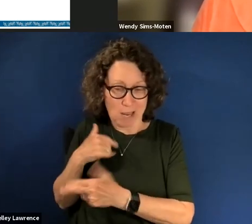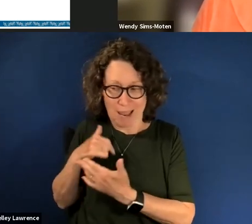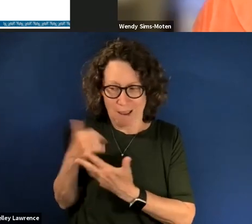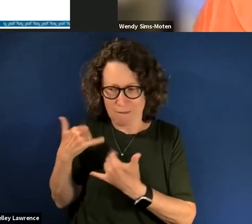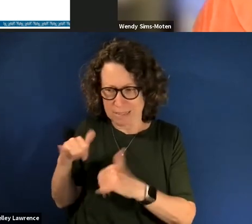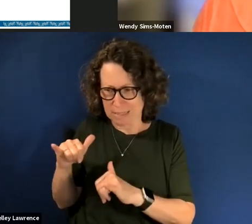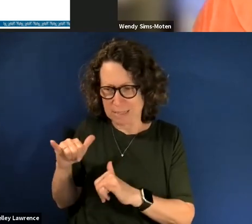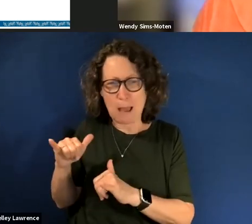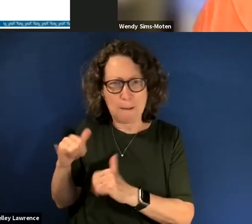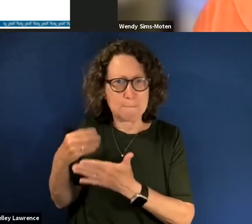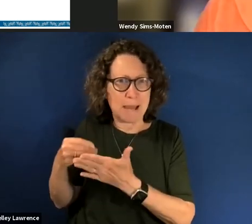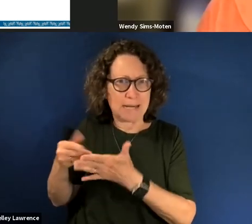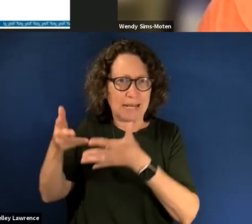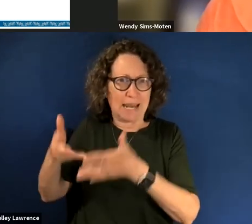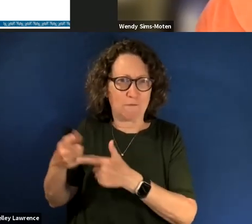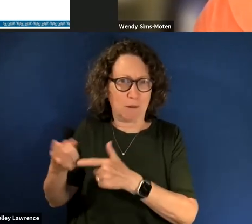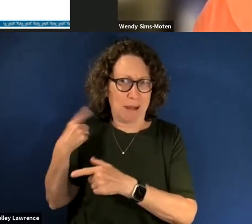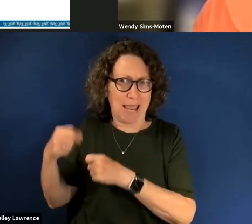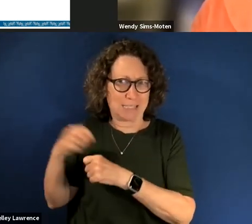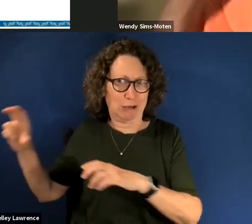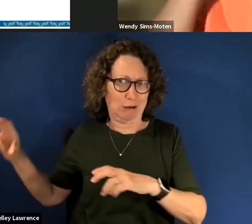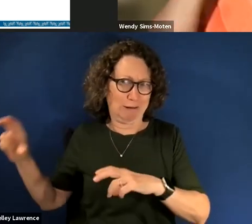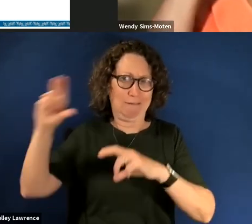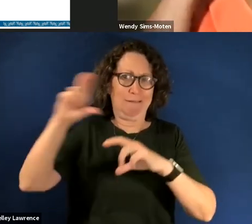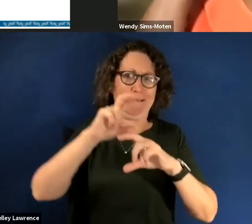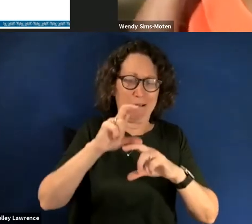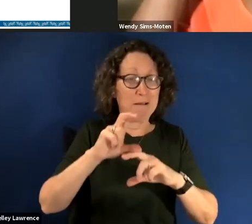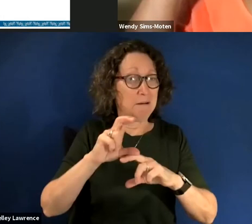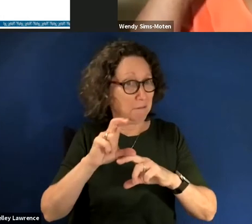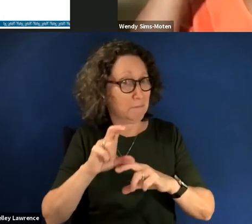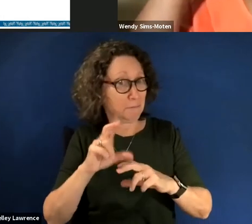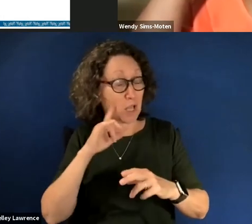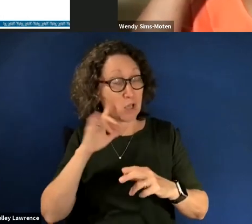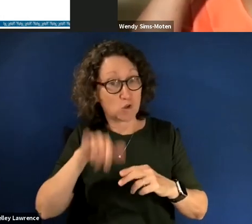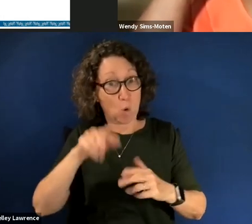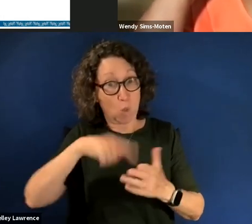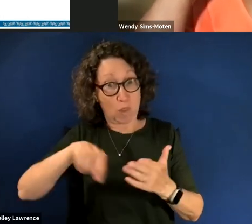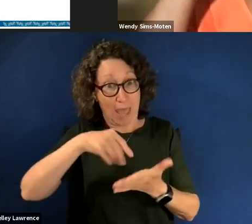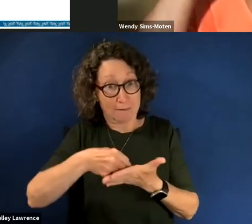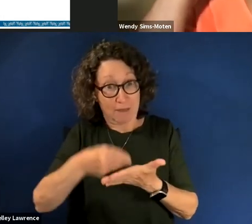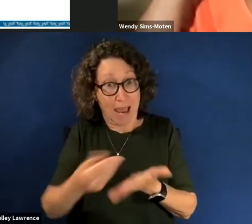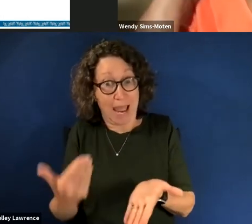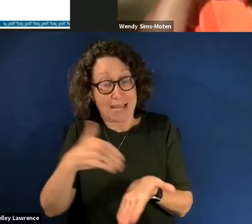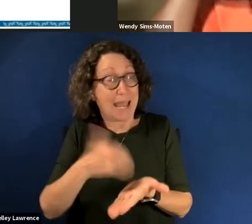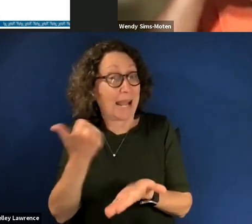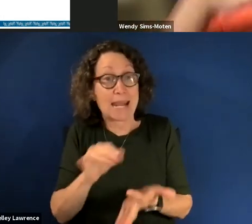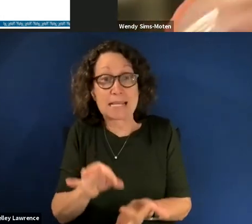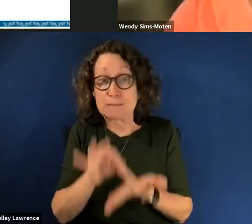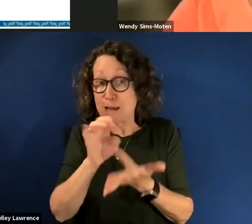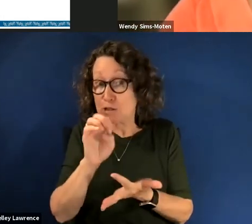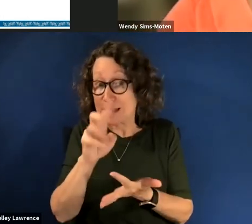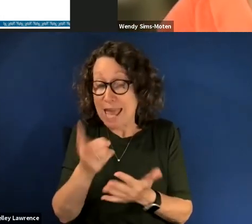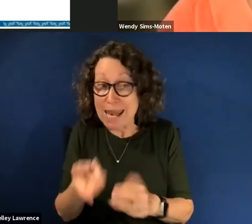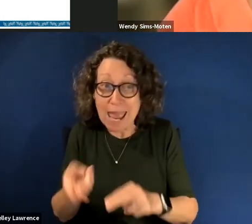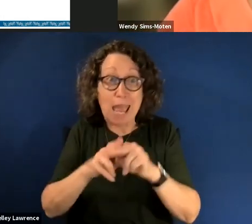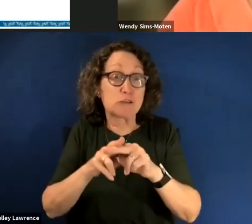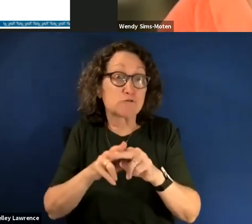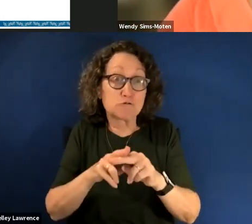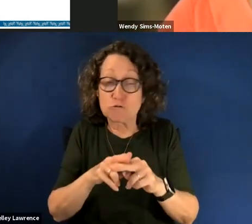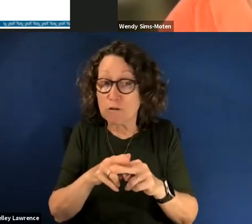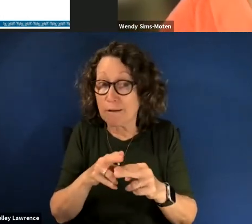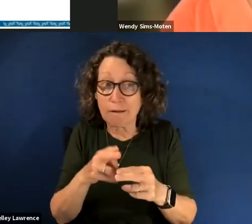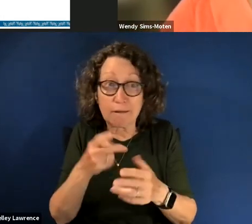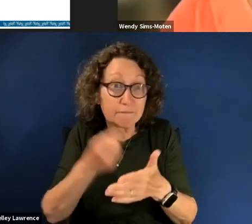will be some carried over from last year. So these funds, again, any special ed, extra special